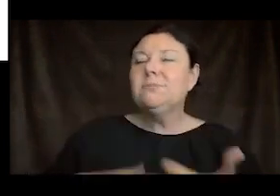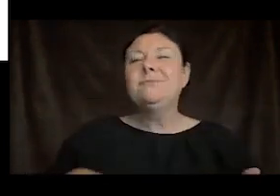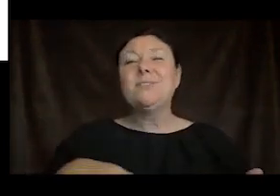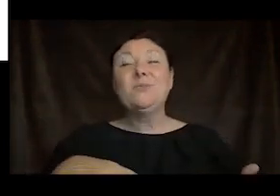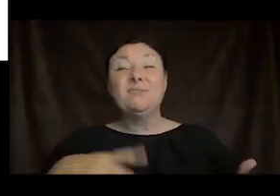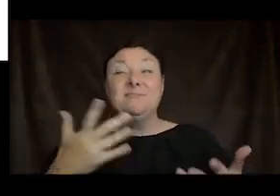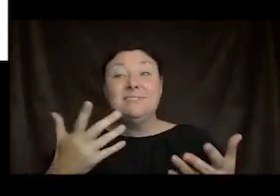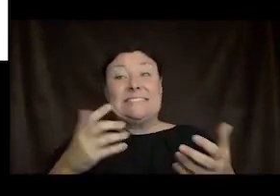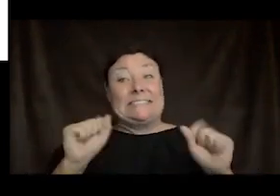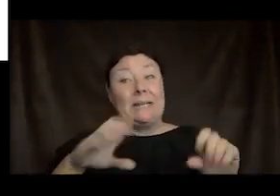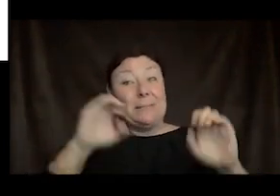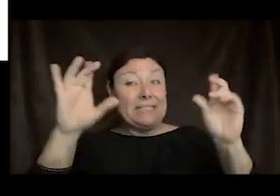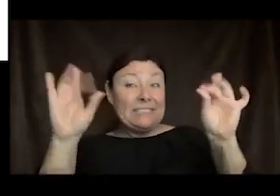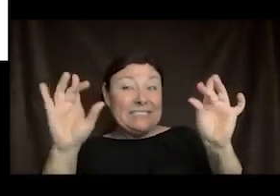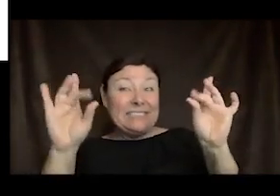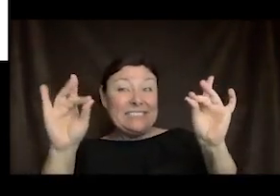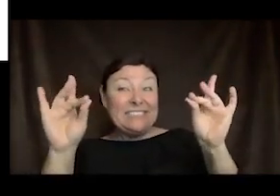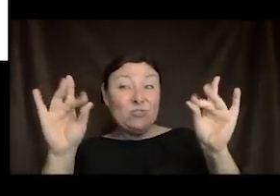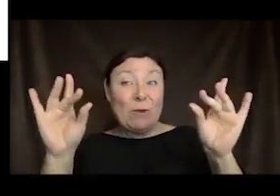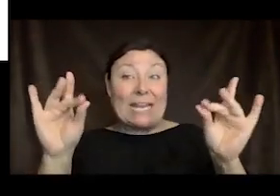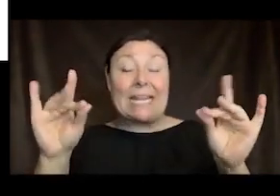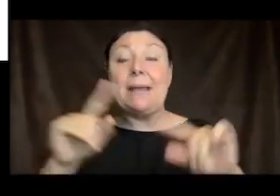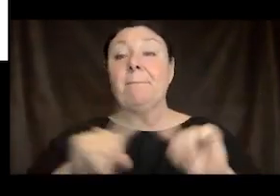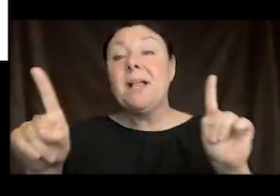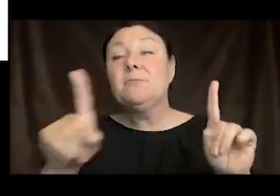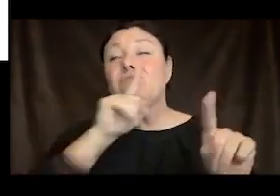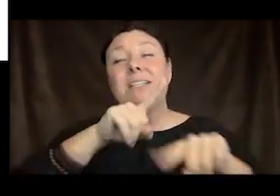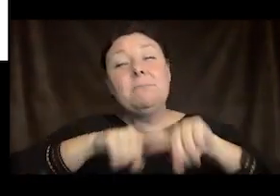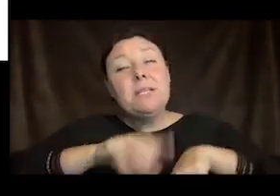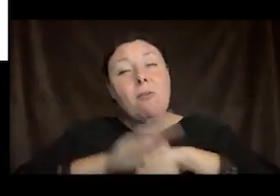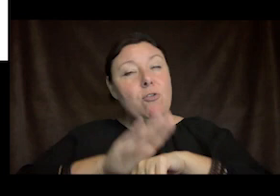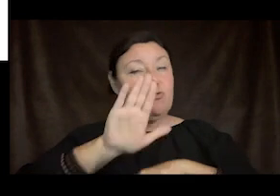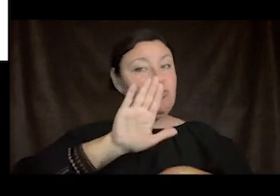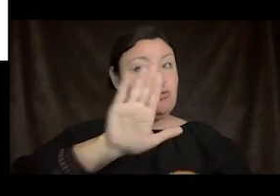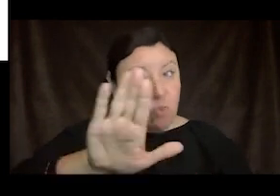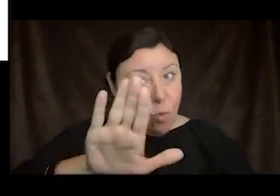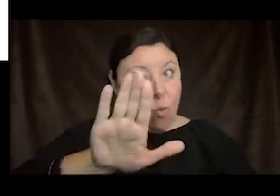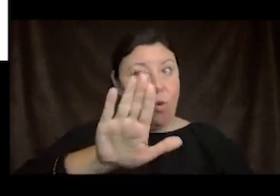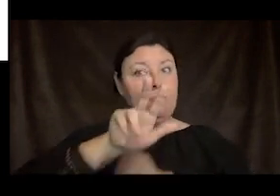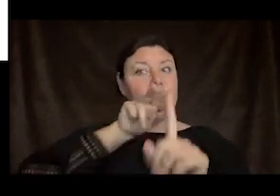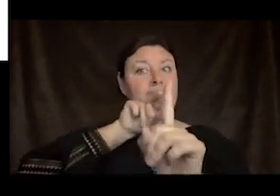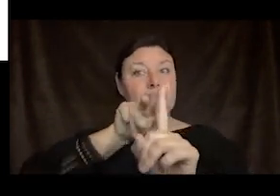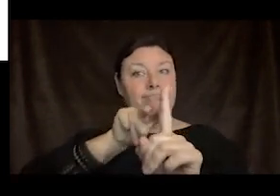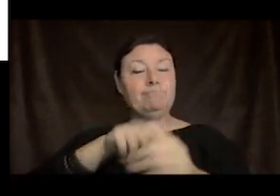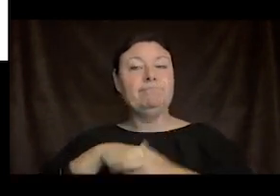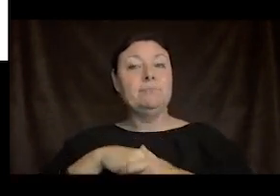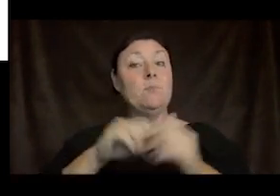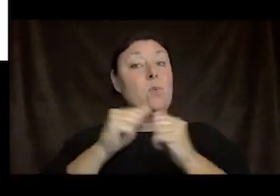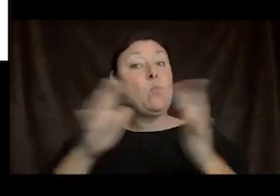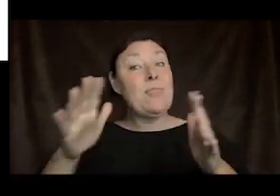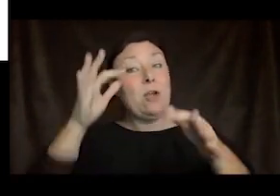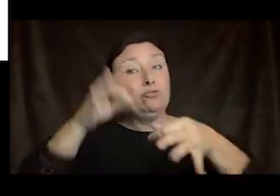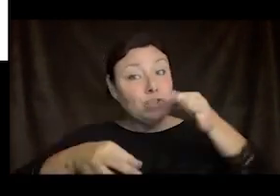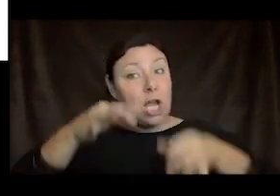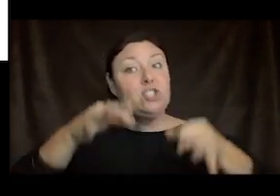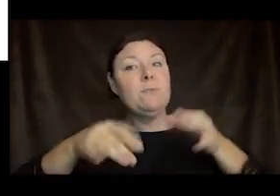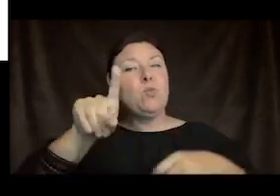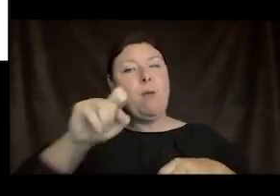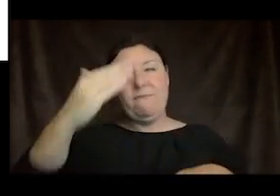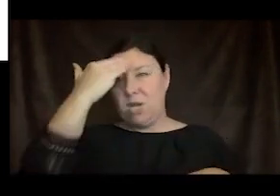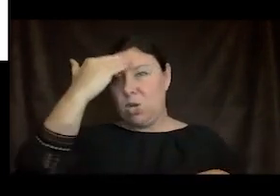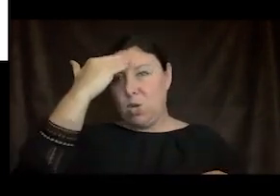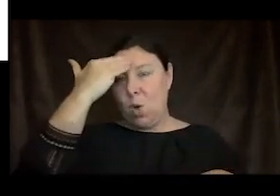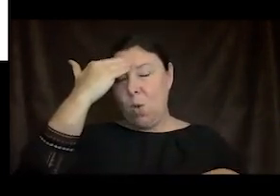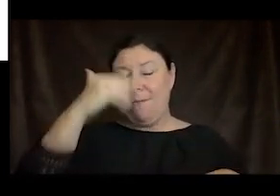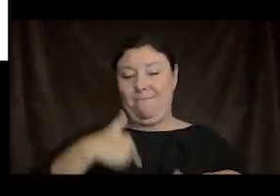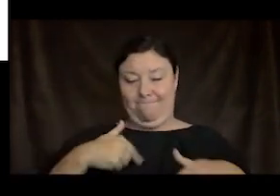tricky, but it really depends on your stance. And without judgment, you have to, know that